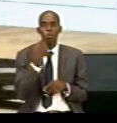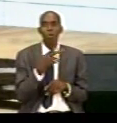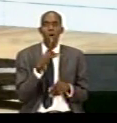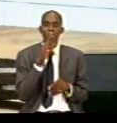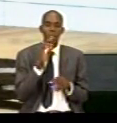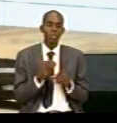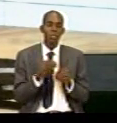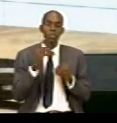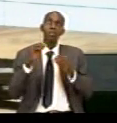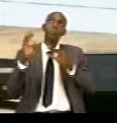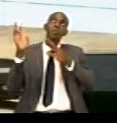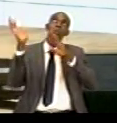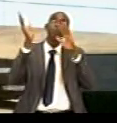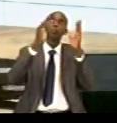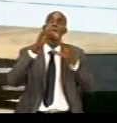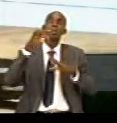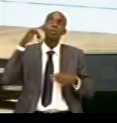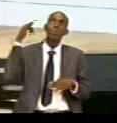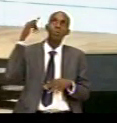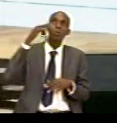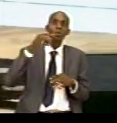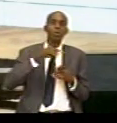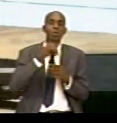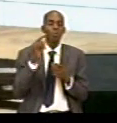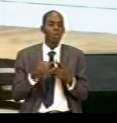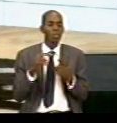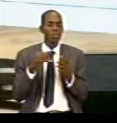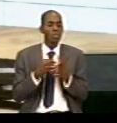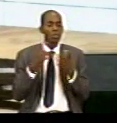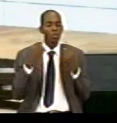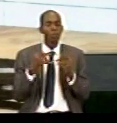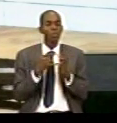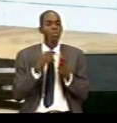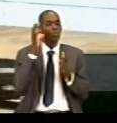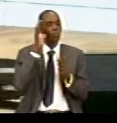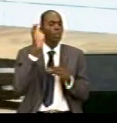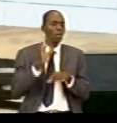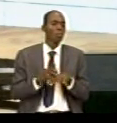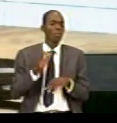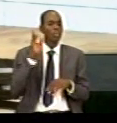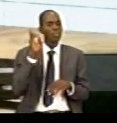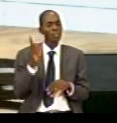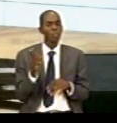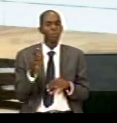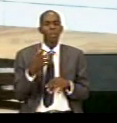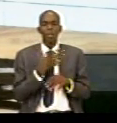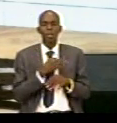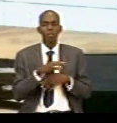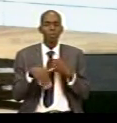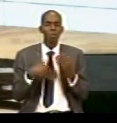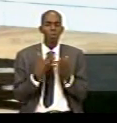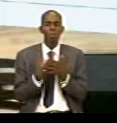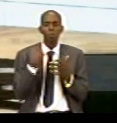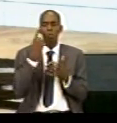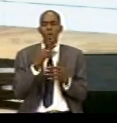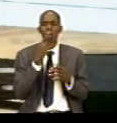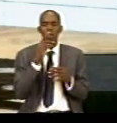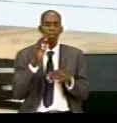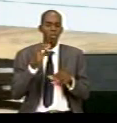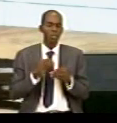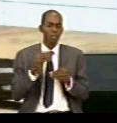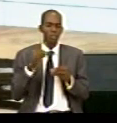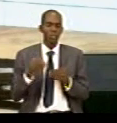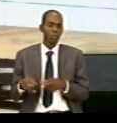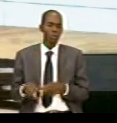air, in the plane, when the rapture comes, it will affect them. Those who are on the road in their cars, when